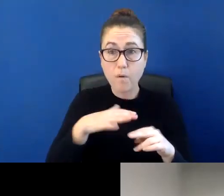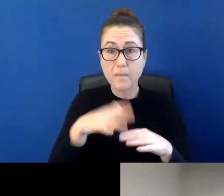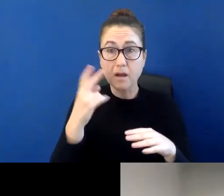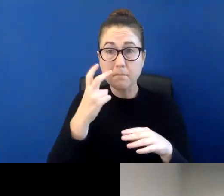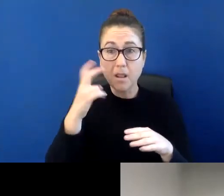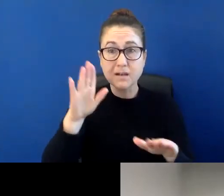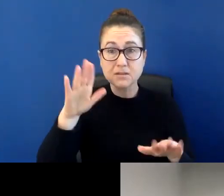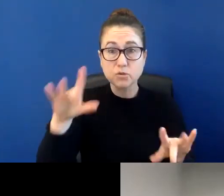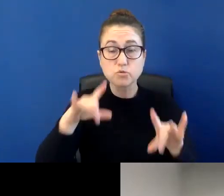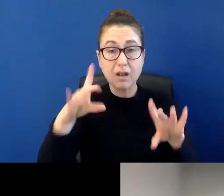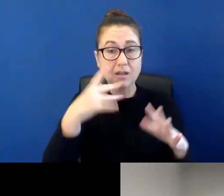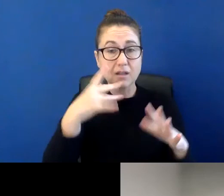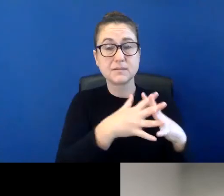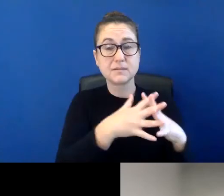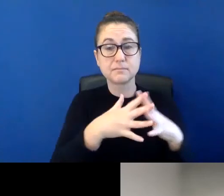you can go to